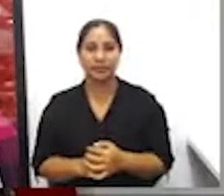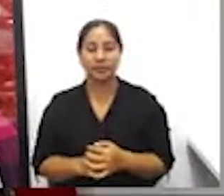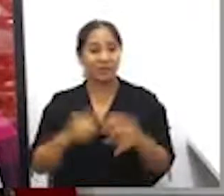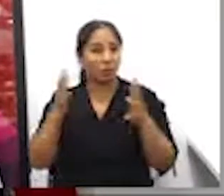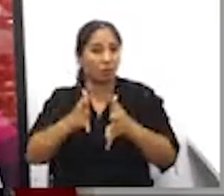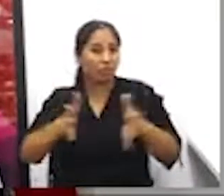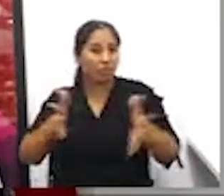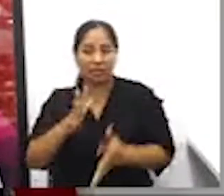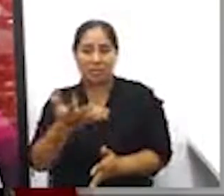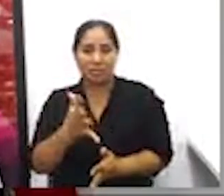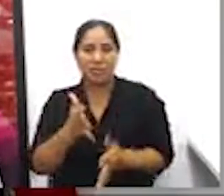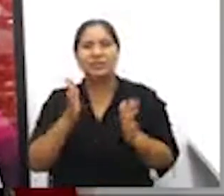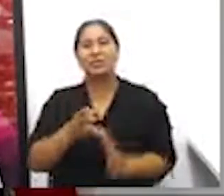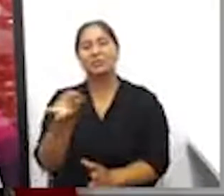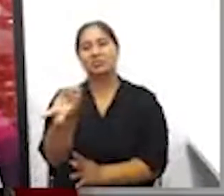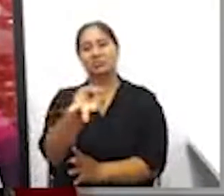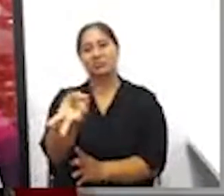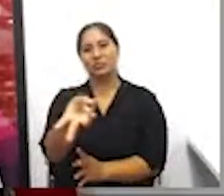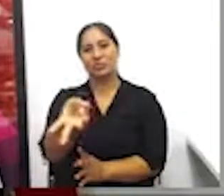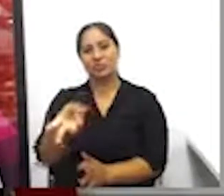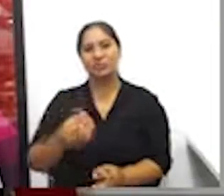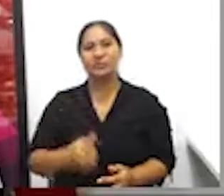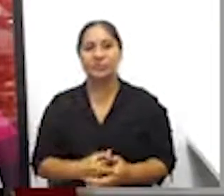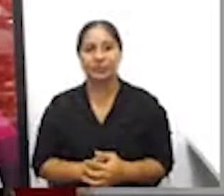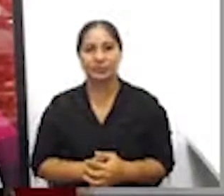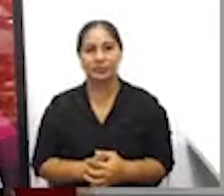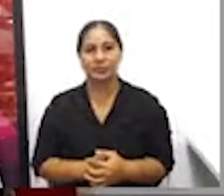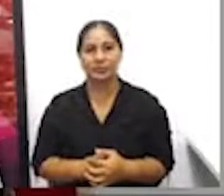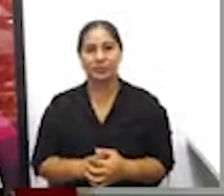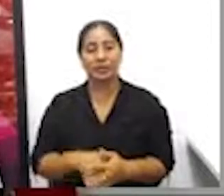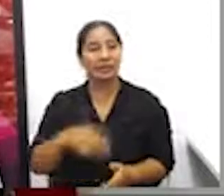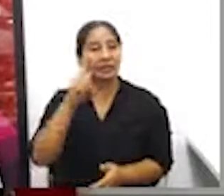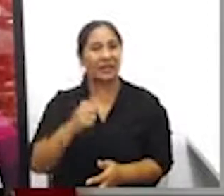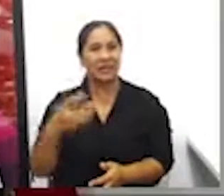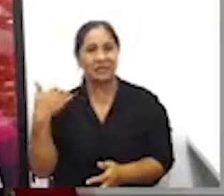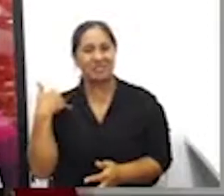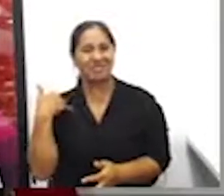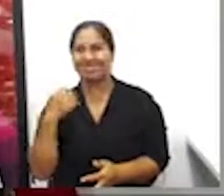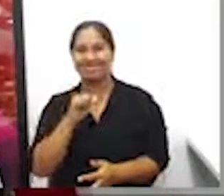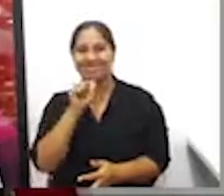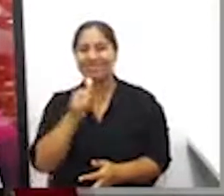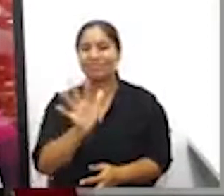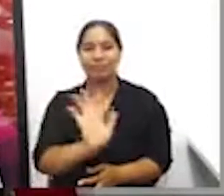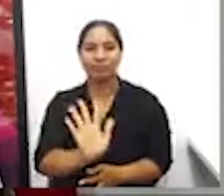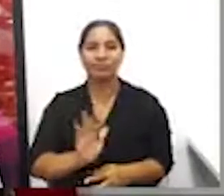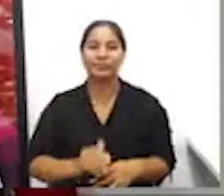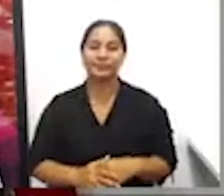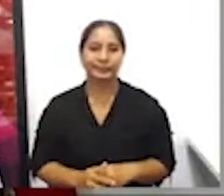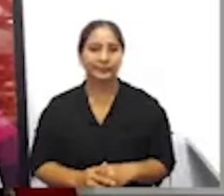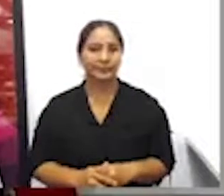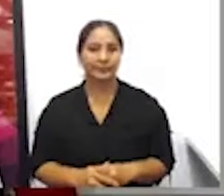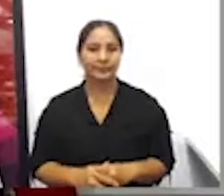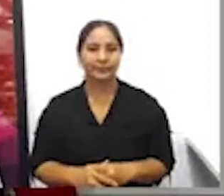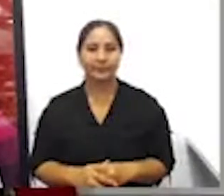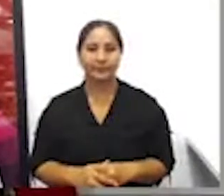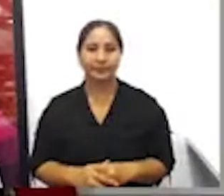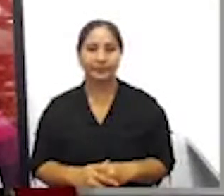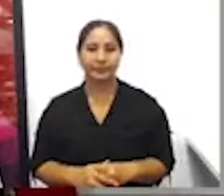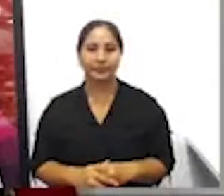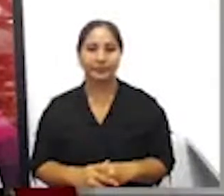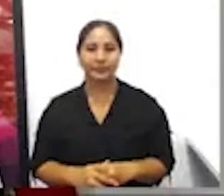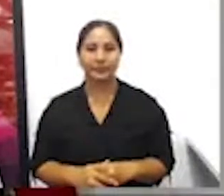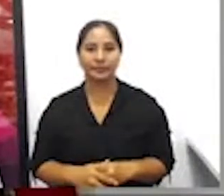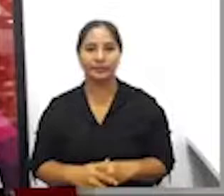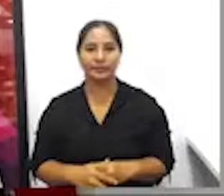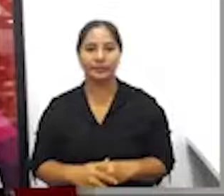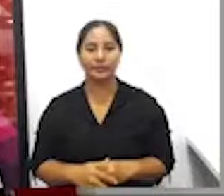some, should be thinking about that maybe we're not? And what are you